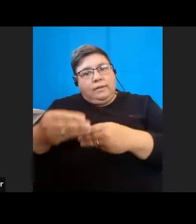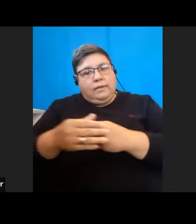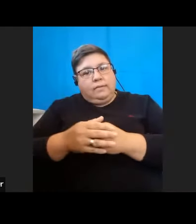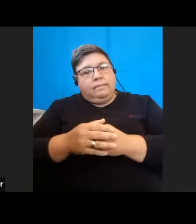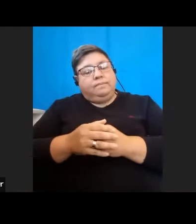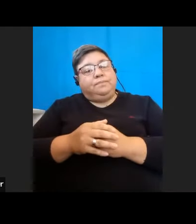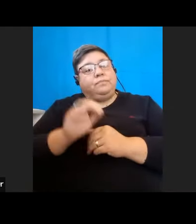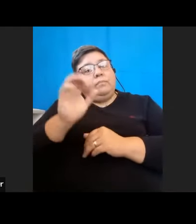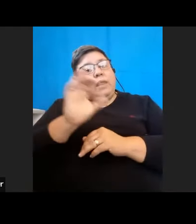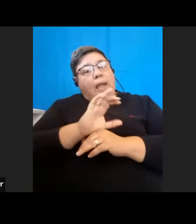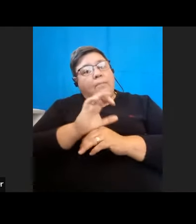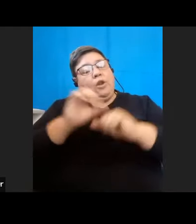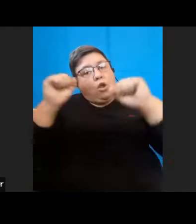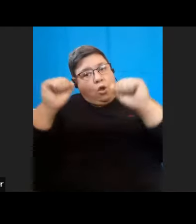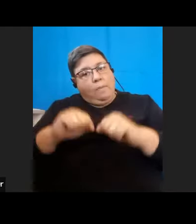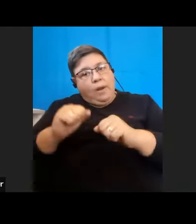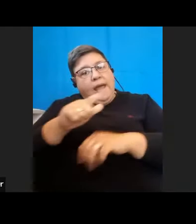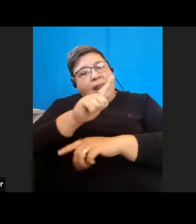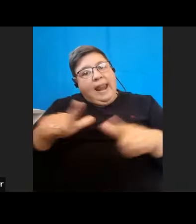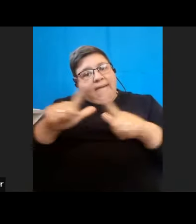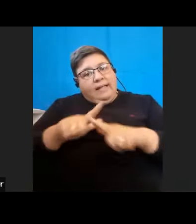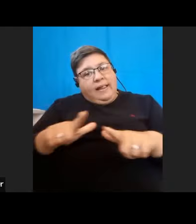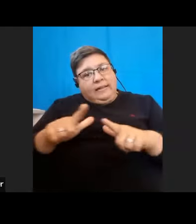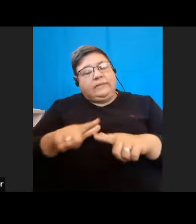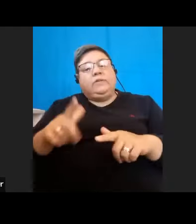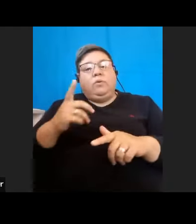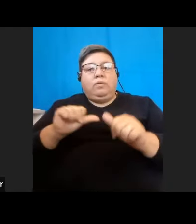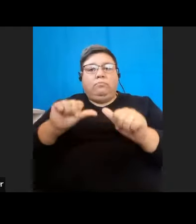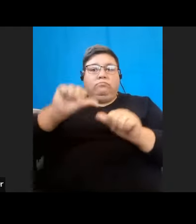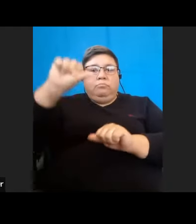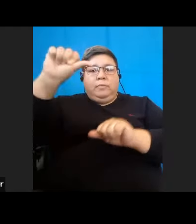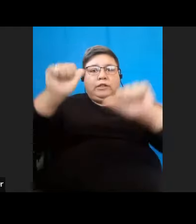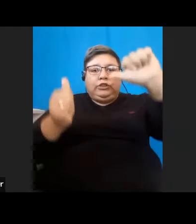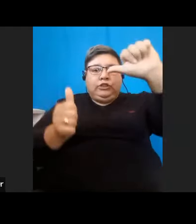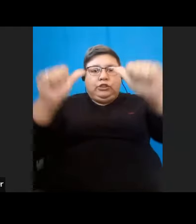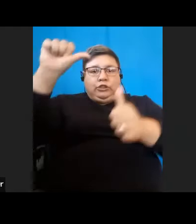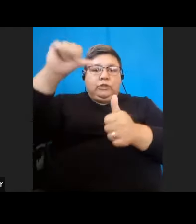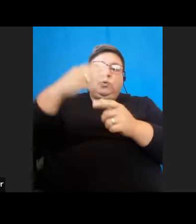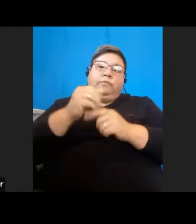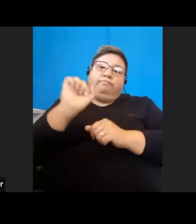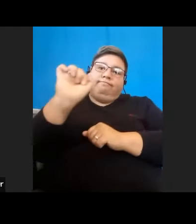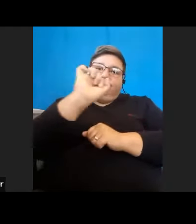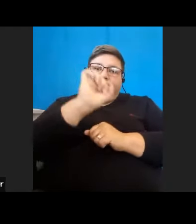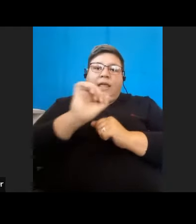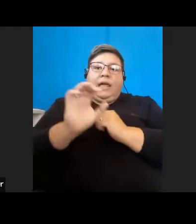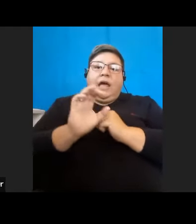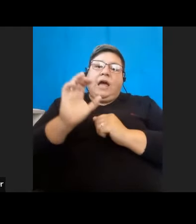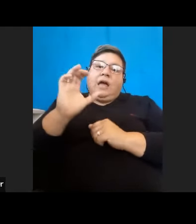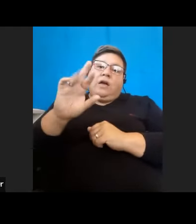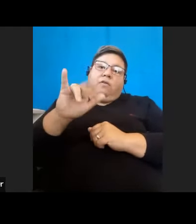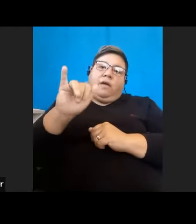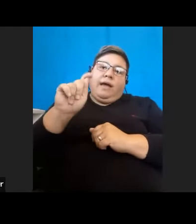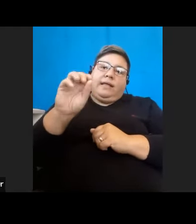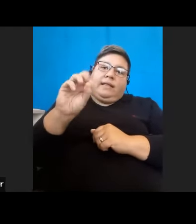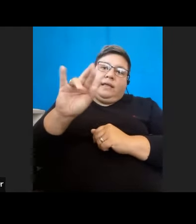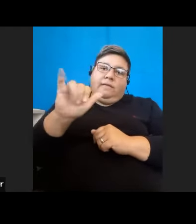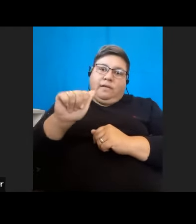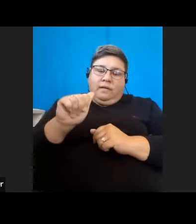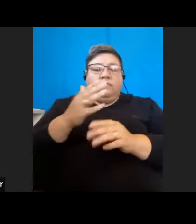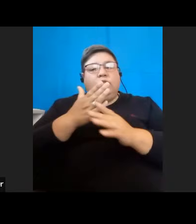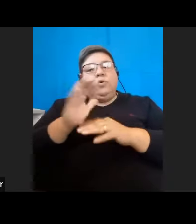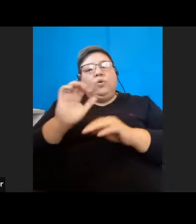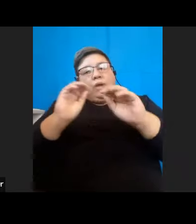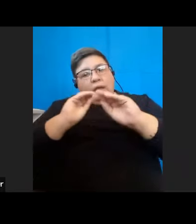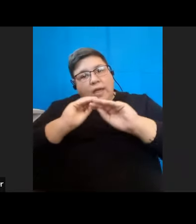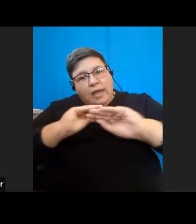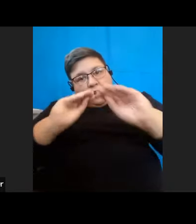compliance levels will be measured against certain criteria, and the gaps will be addressed through education